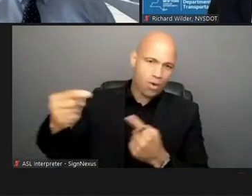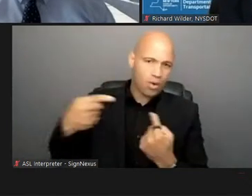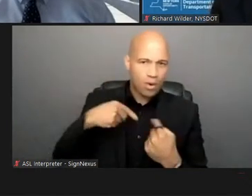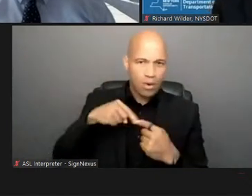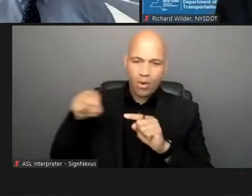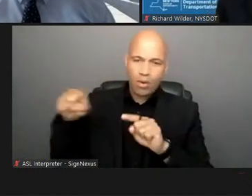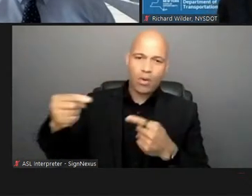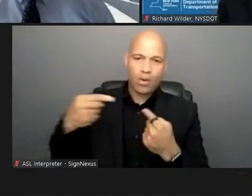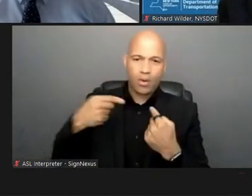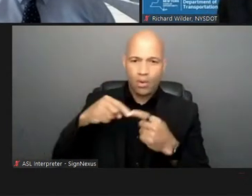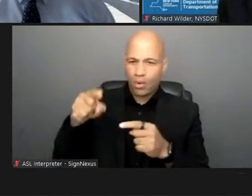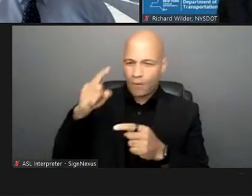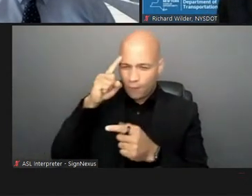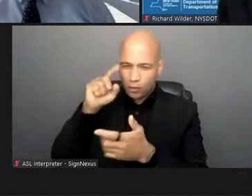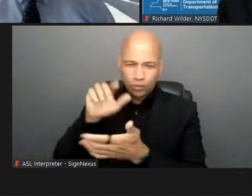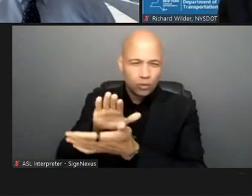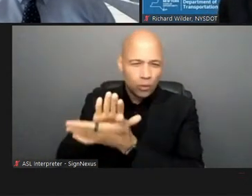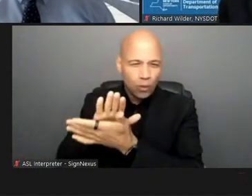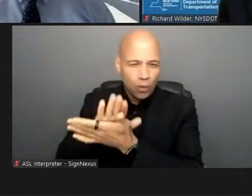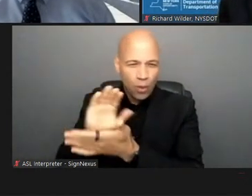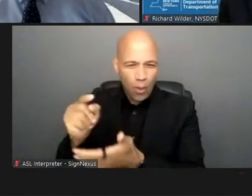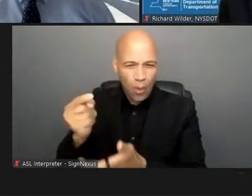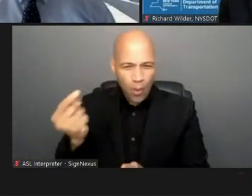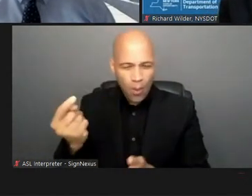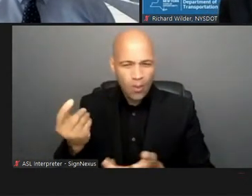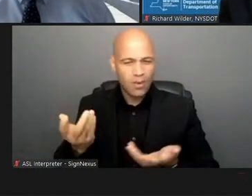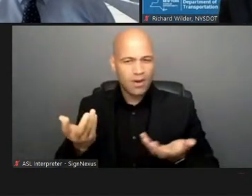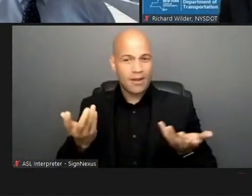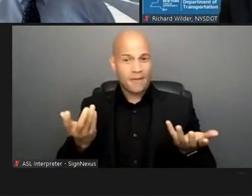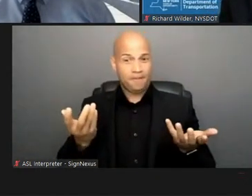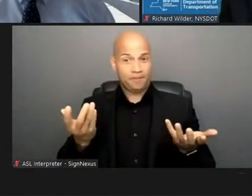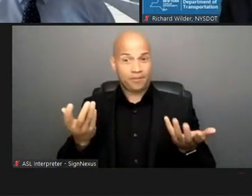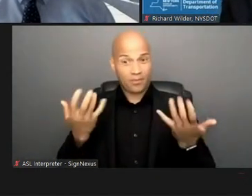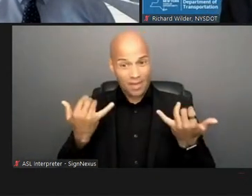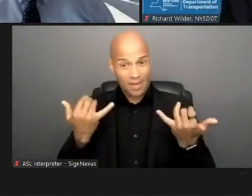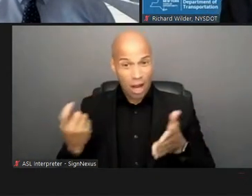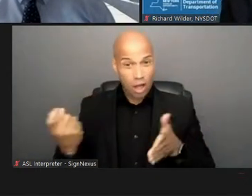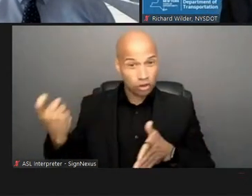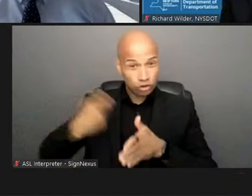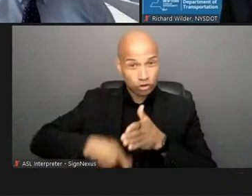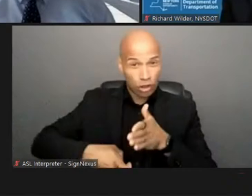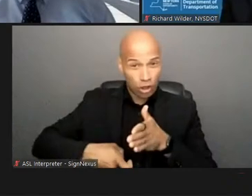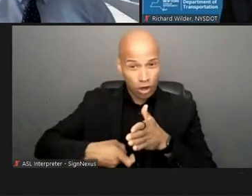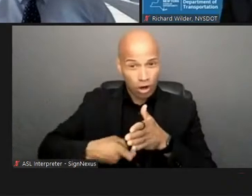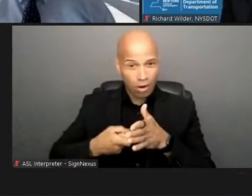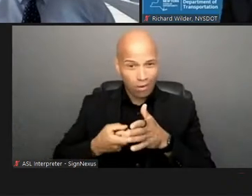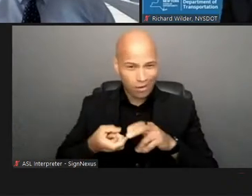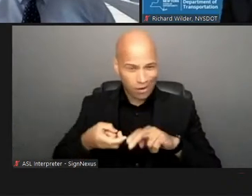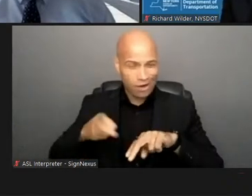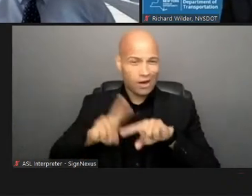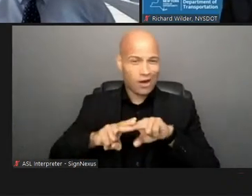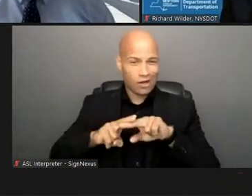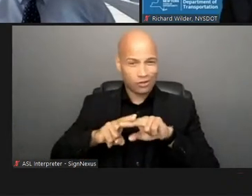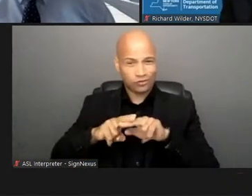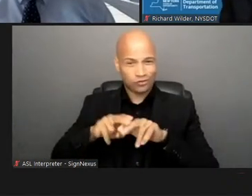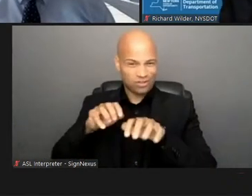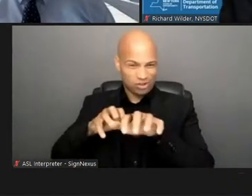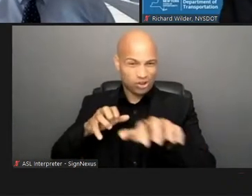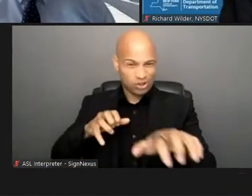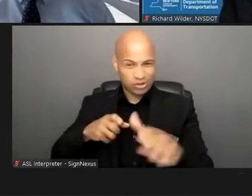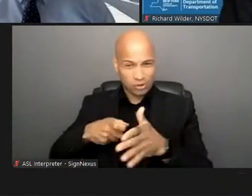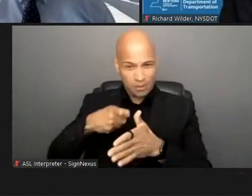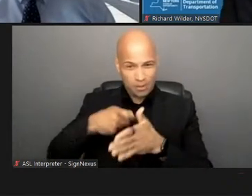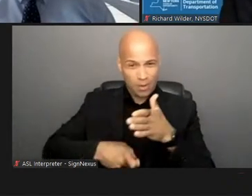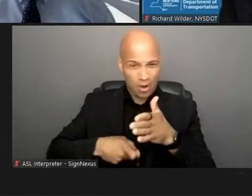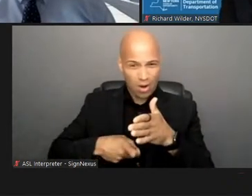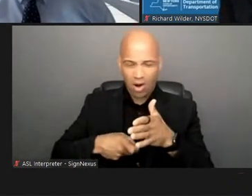only just for going to school so if I by charging us this extra congestion pricing it's just it's um it's